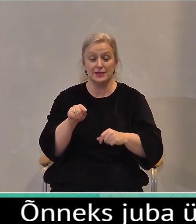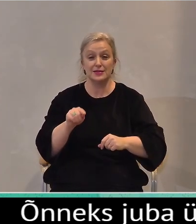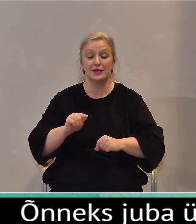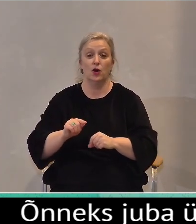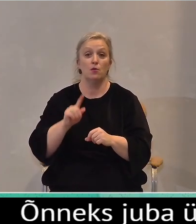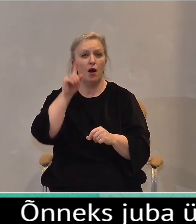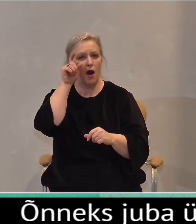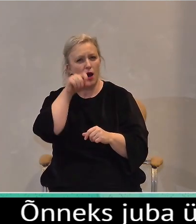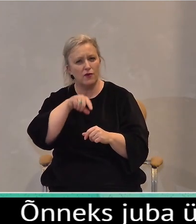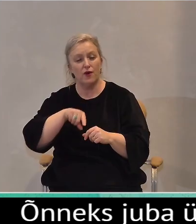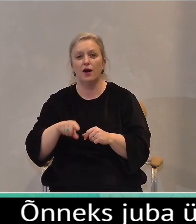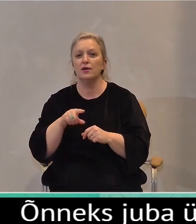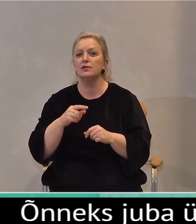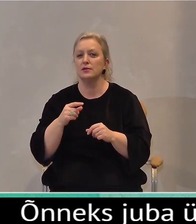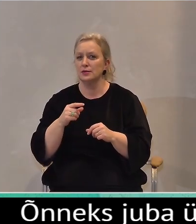simultaneously.